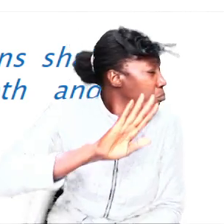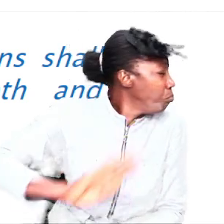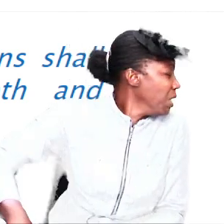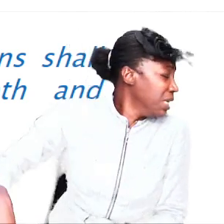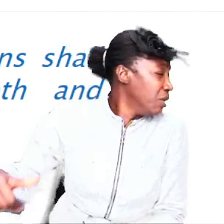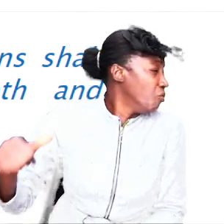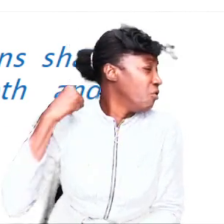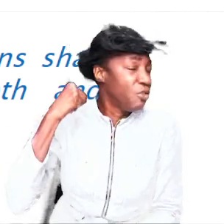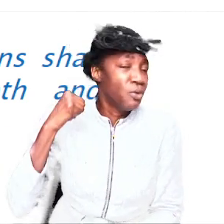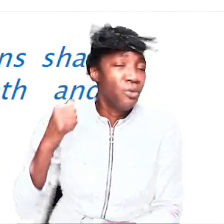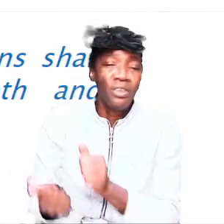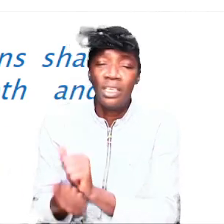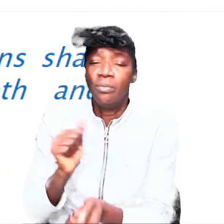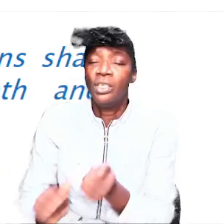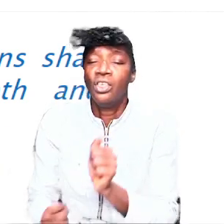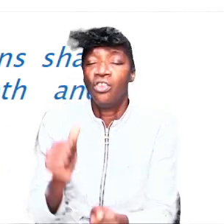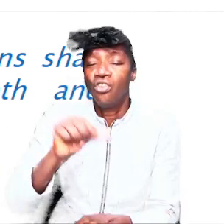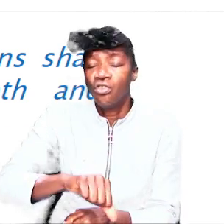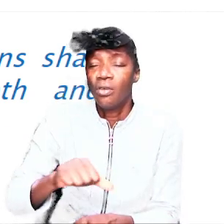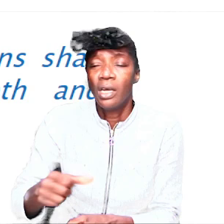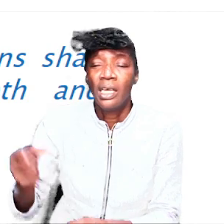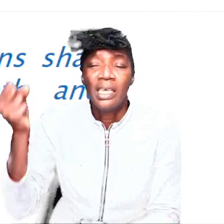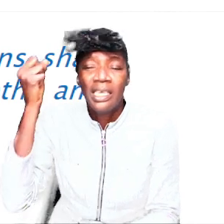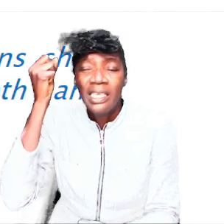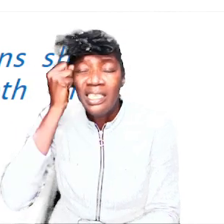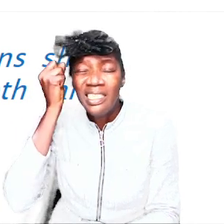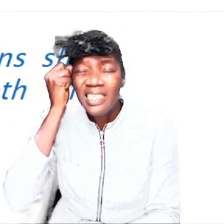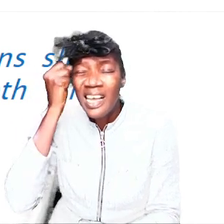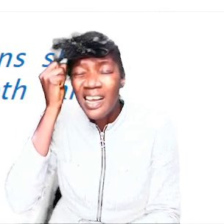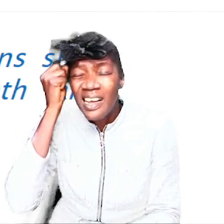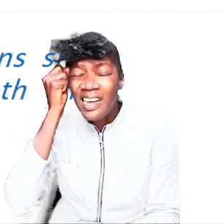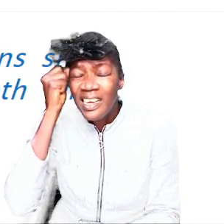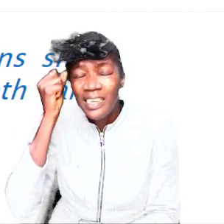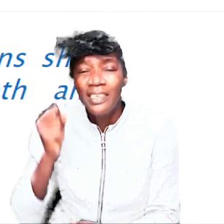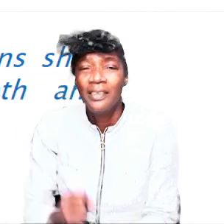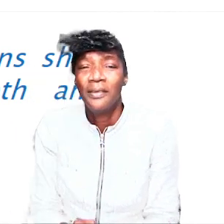utterly destroy. Saul outrightly